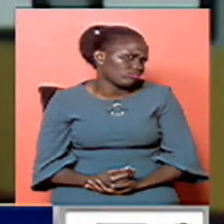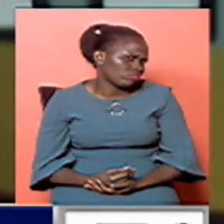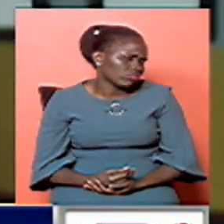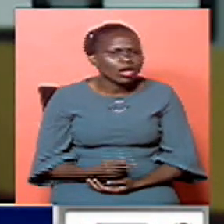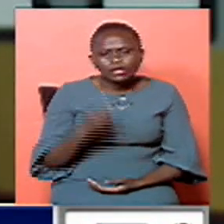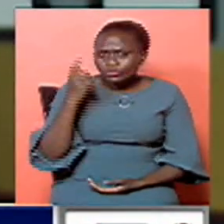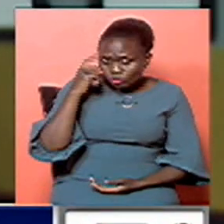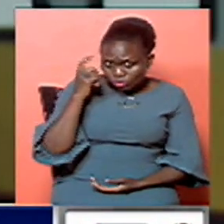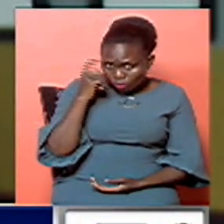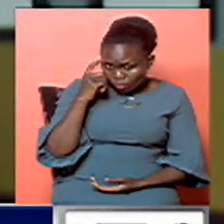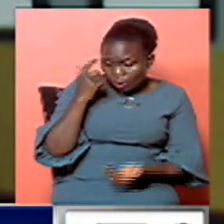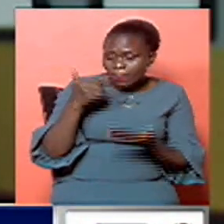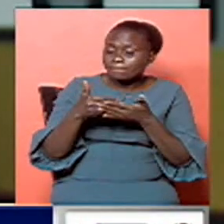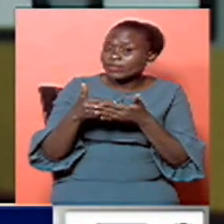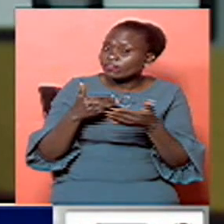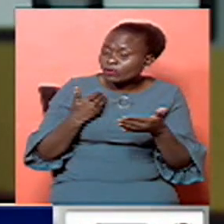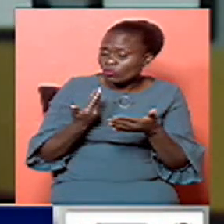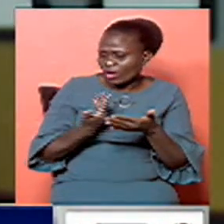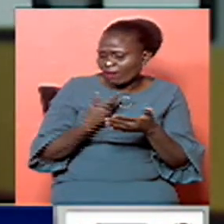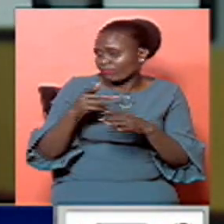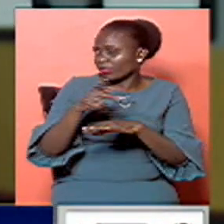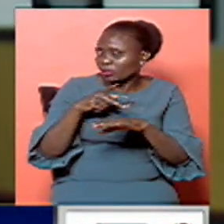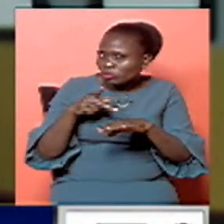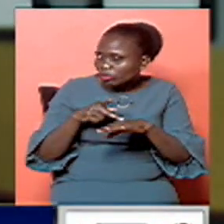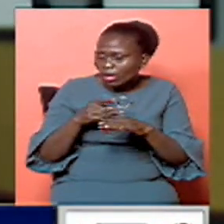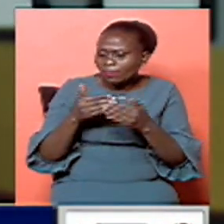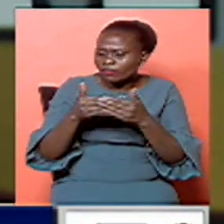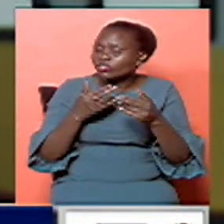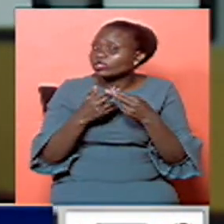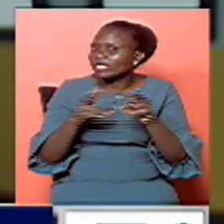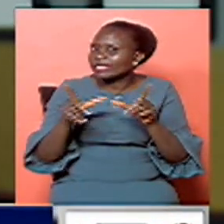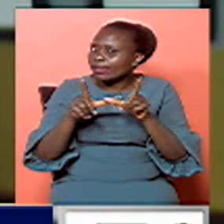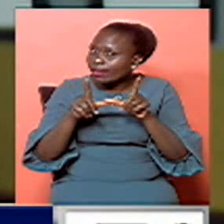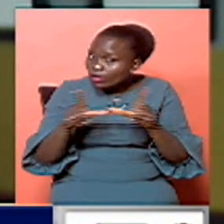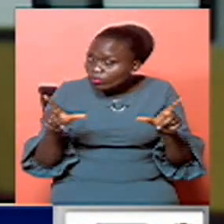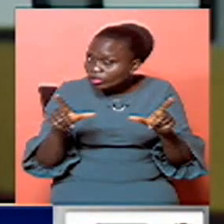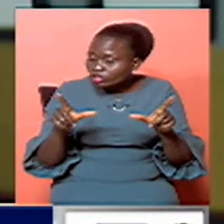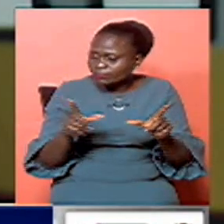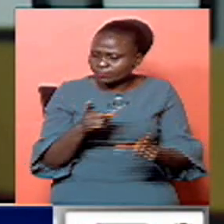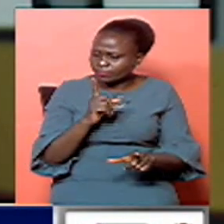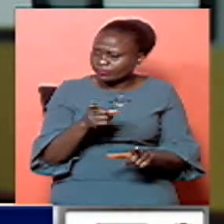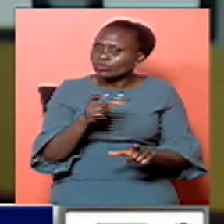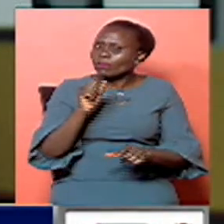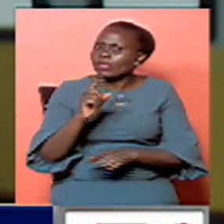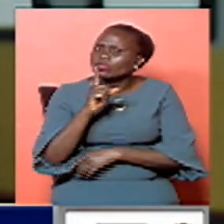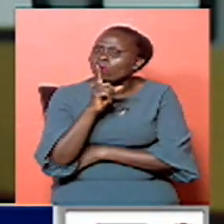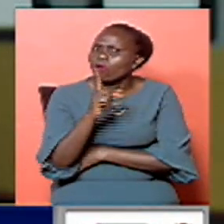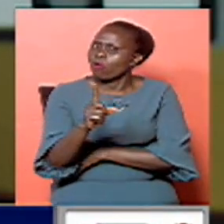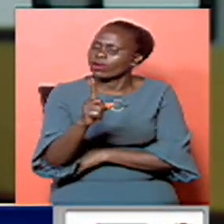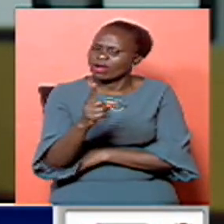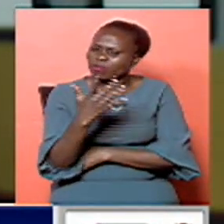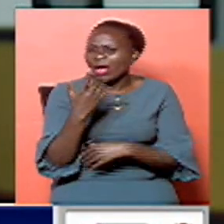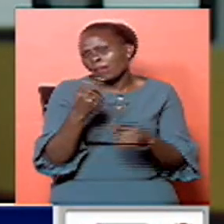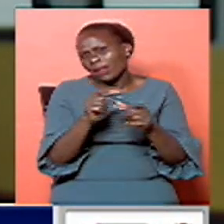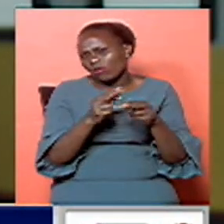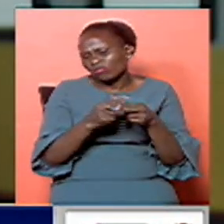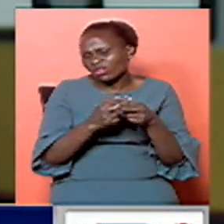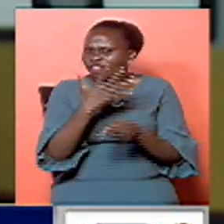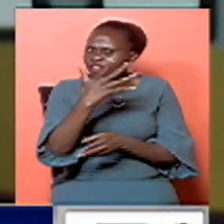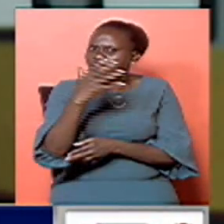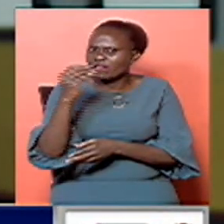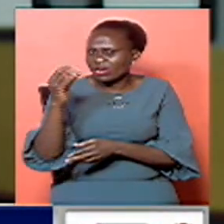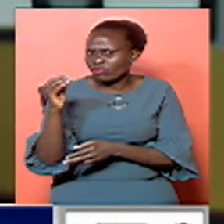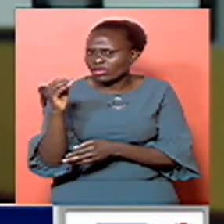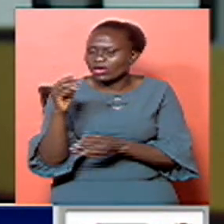You can, before there are principles. Before you begin to use a language, you must have a command of about 500